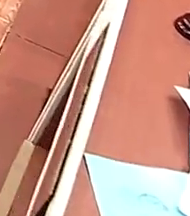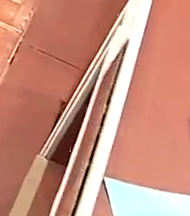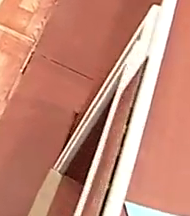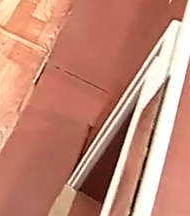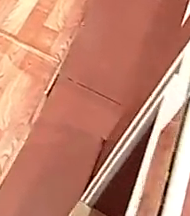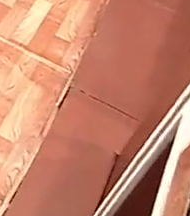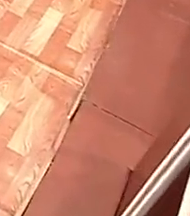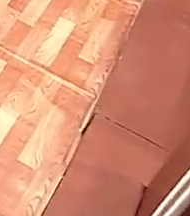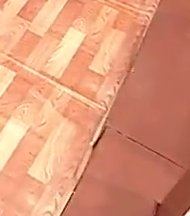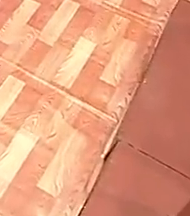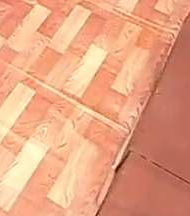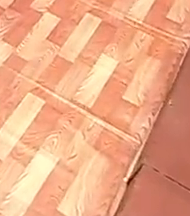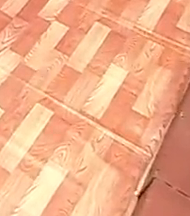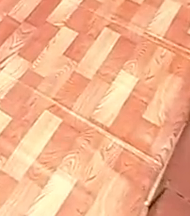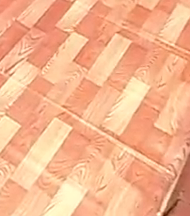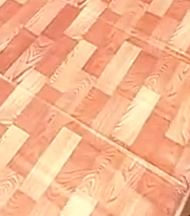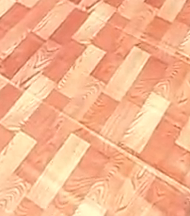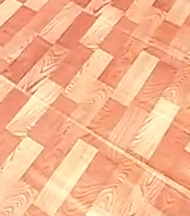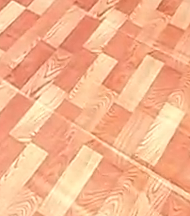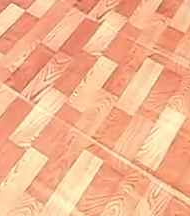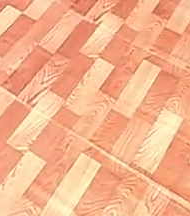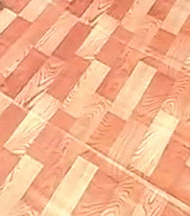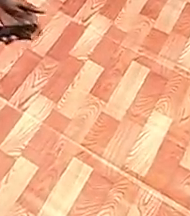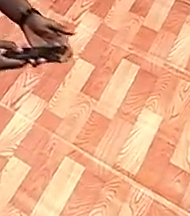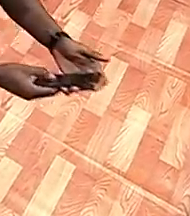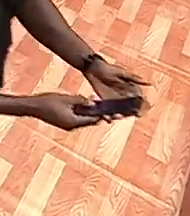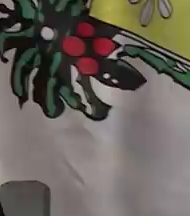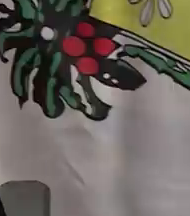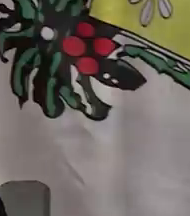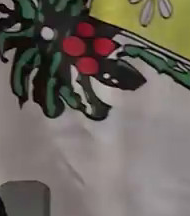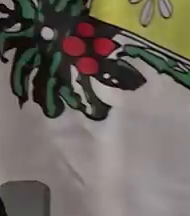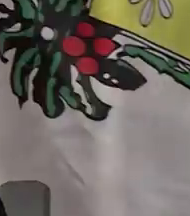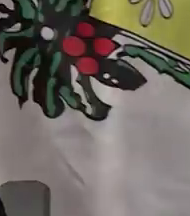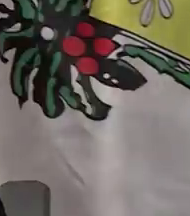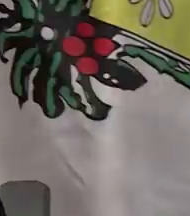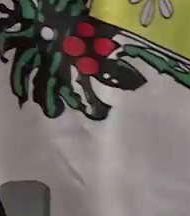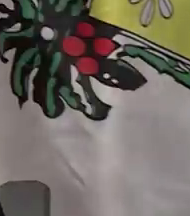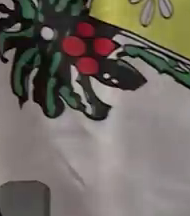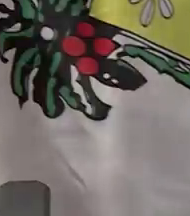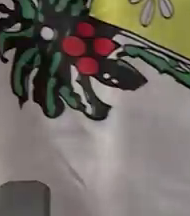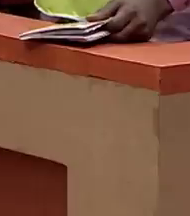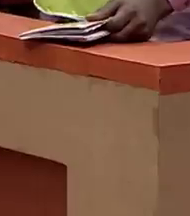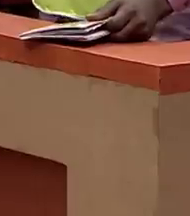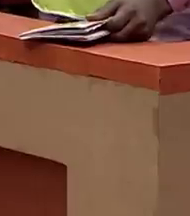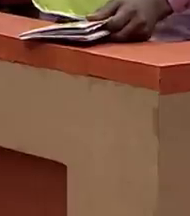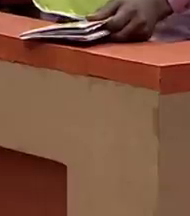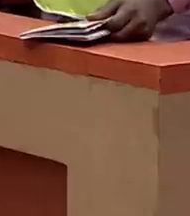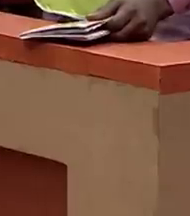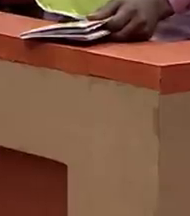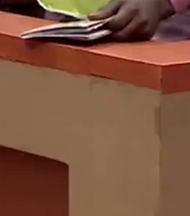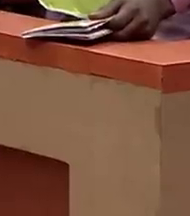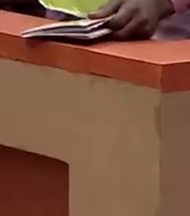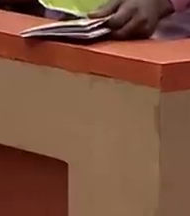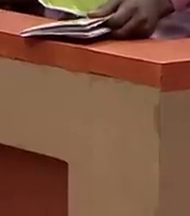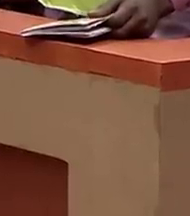tenant had consented to 339,750 overdue rent This matter is unfolding as